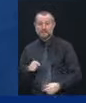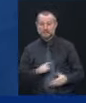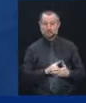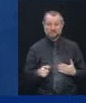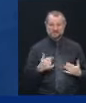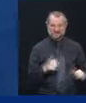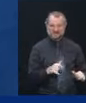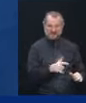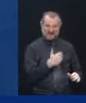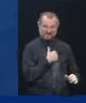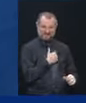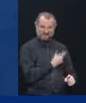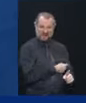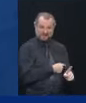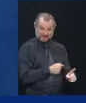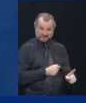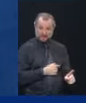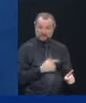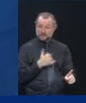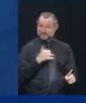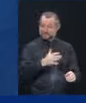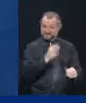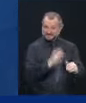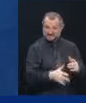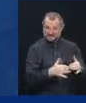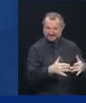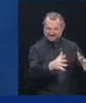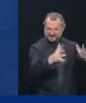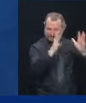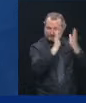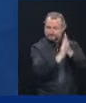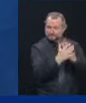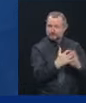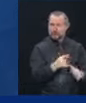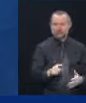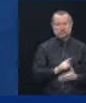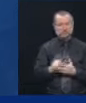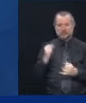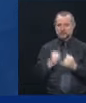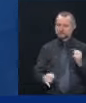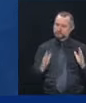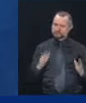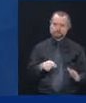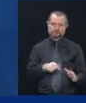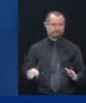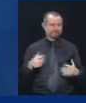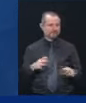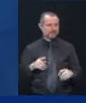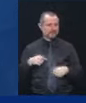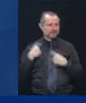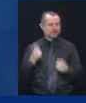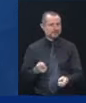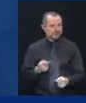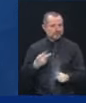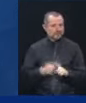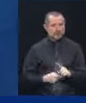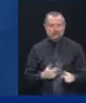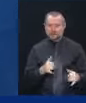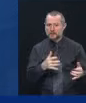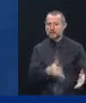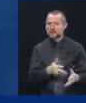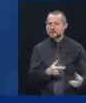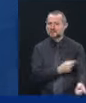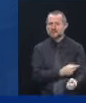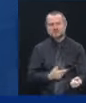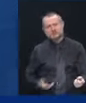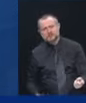their workers and finish, but this is it. It will have been over 2 months that they had the vaccine for